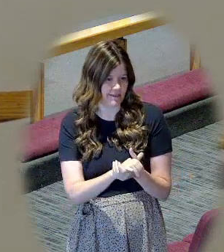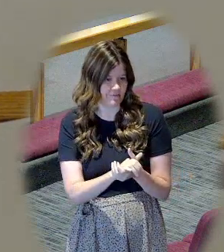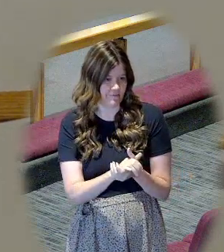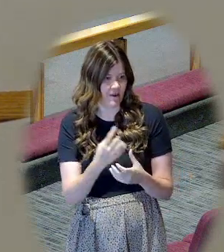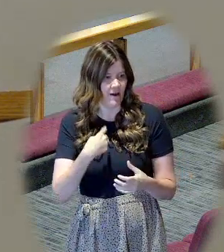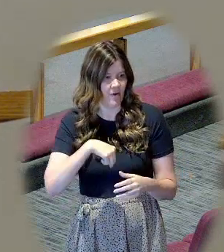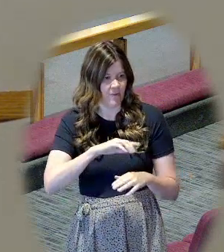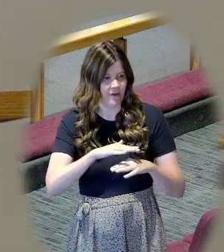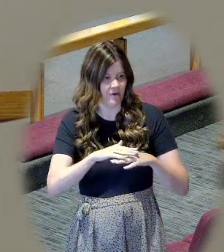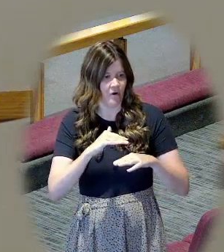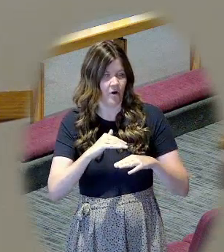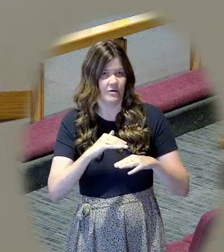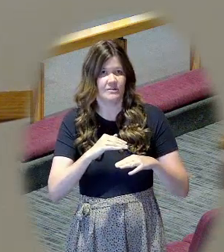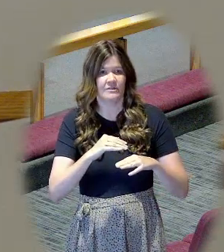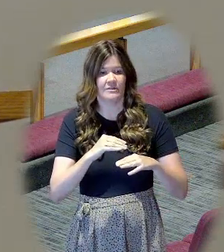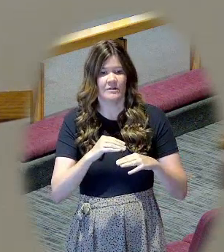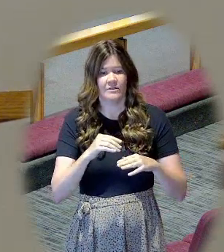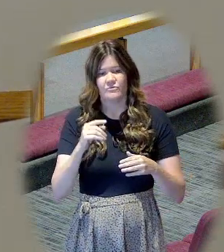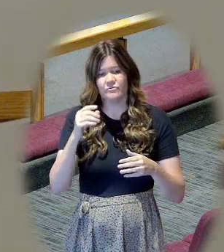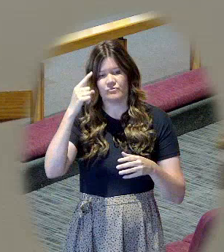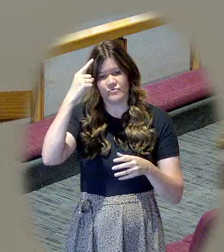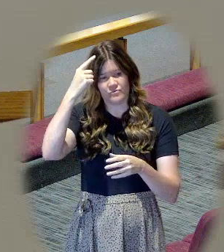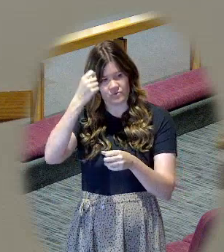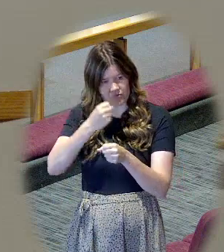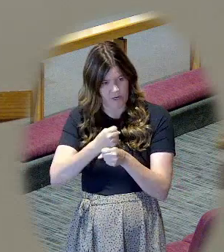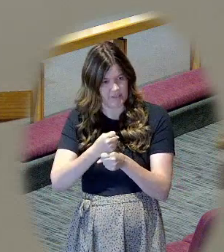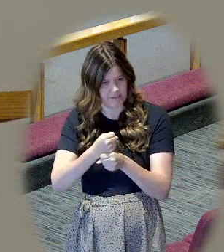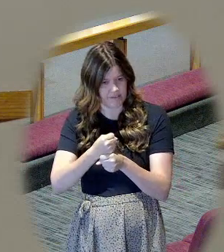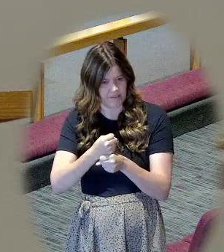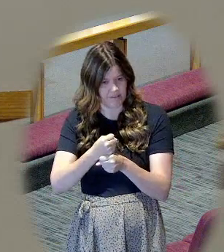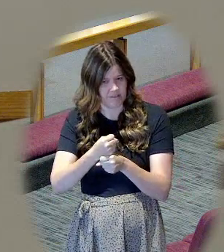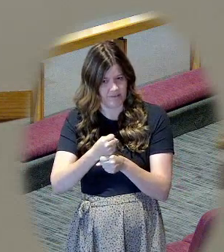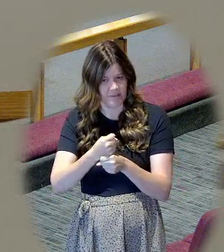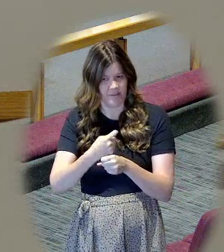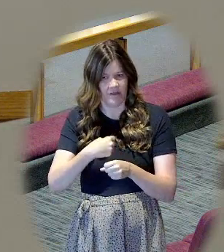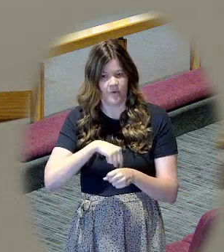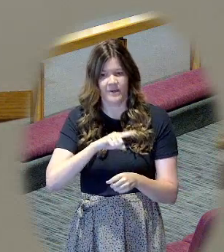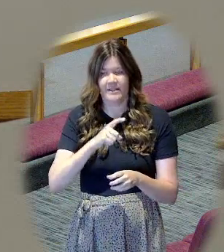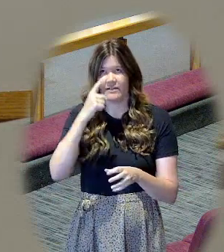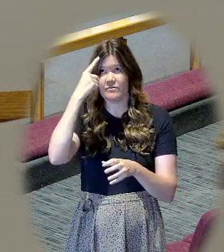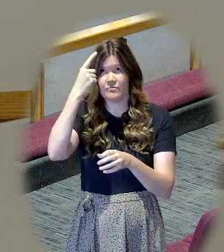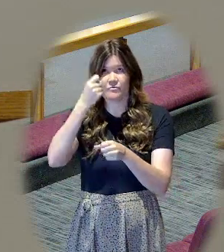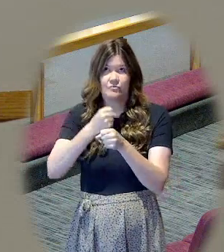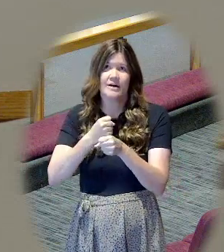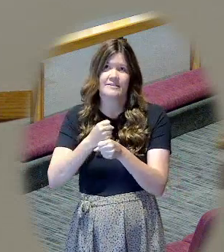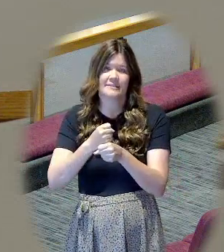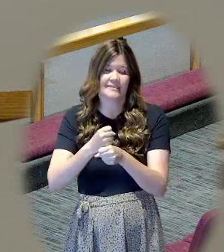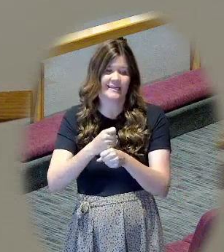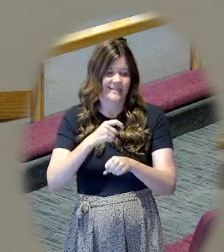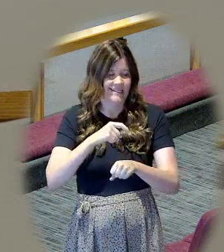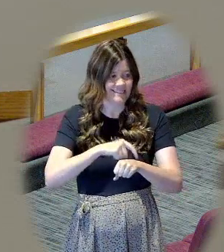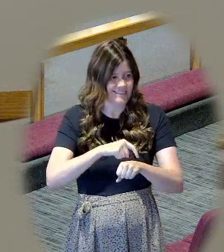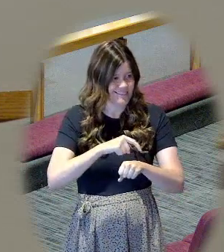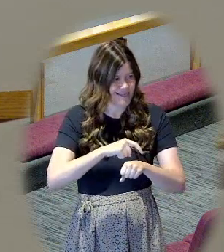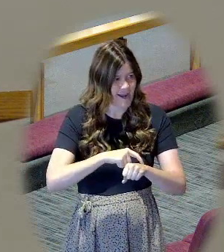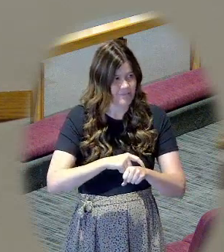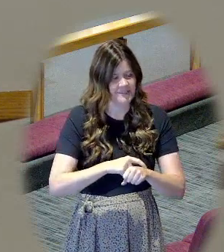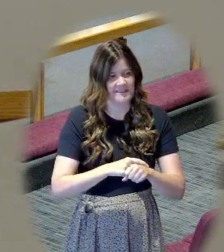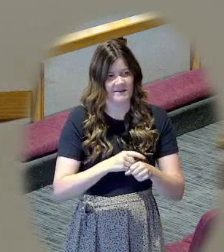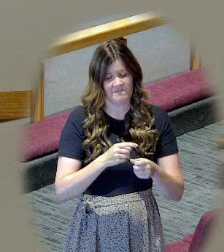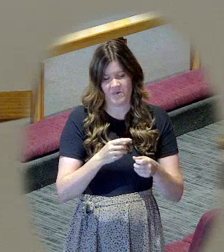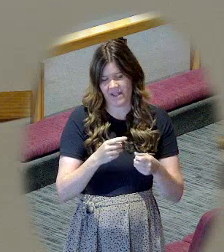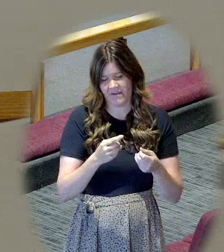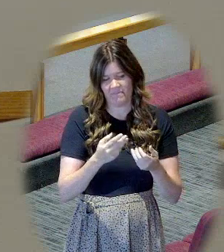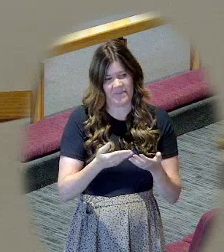We are called to trust. We're called to trust when things are happening in our life that we